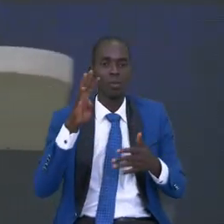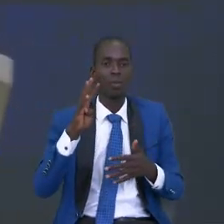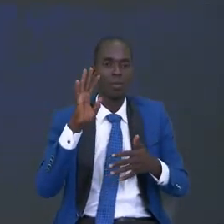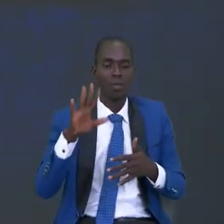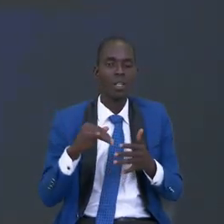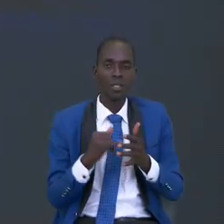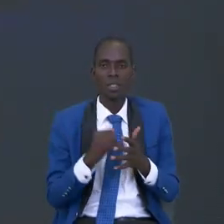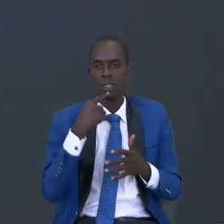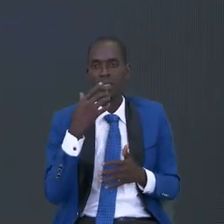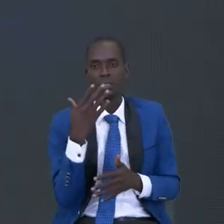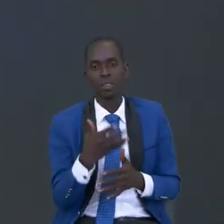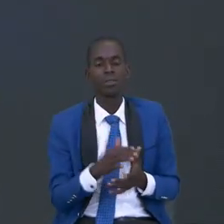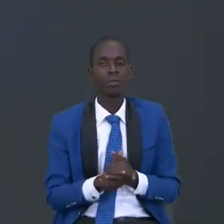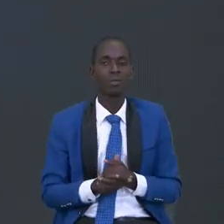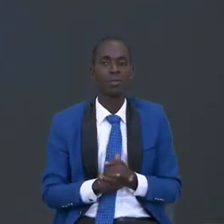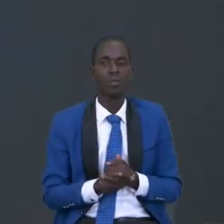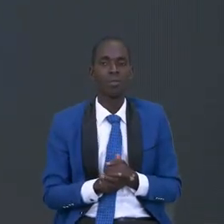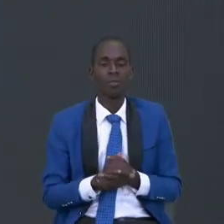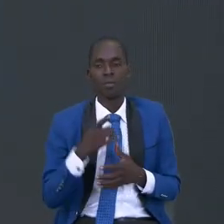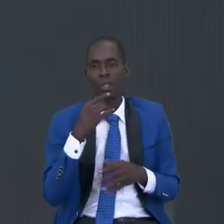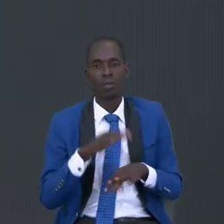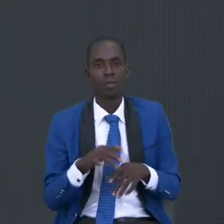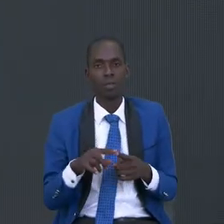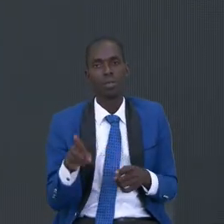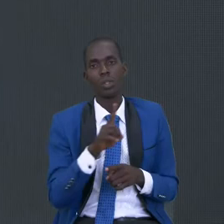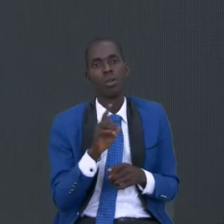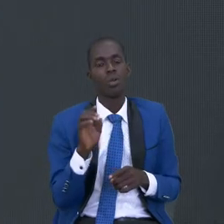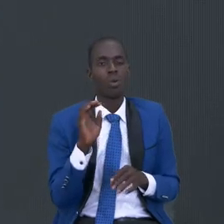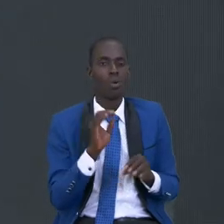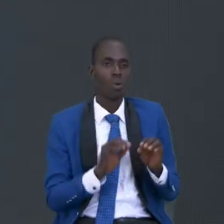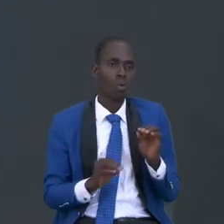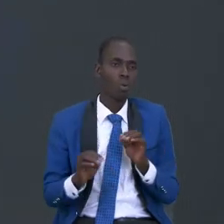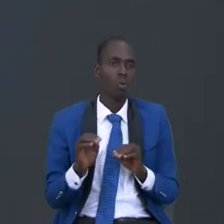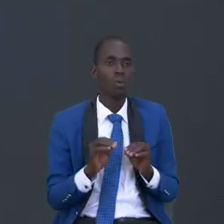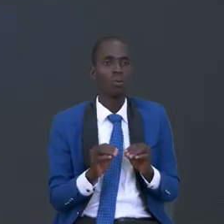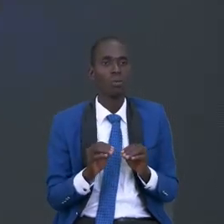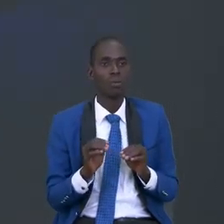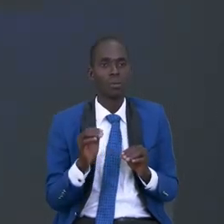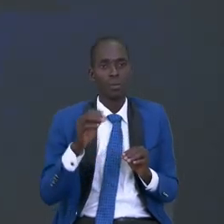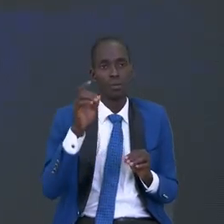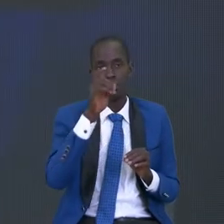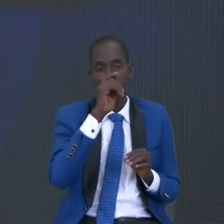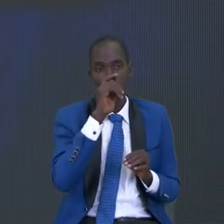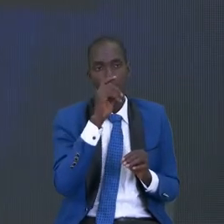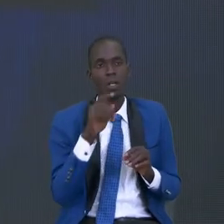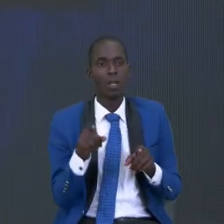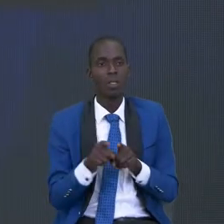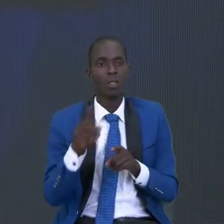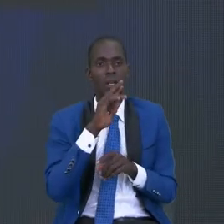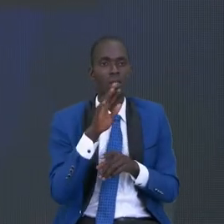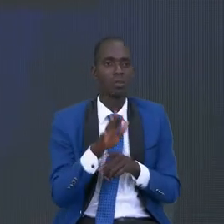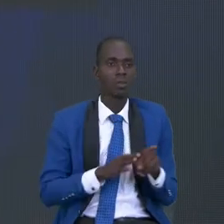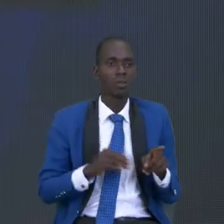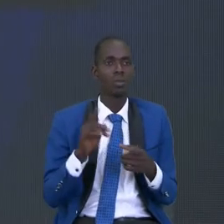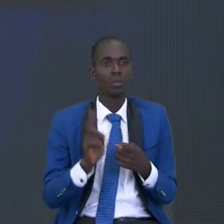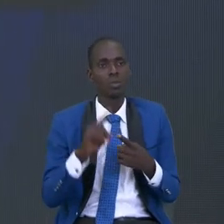then he said unto them, O fools, and slow of heart to believe all that the prophets